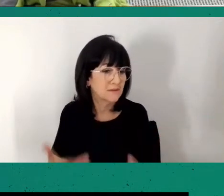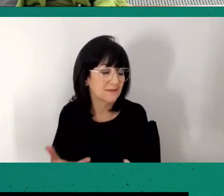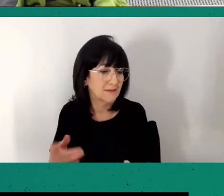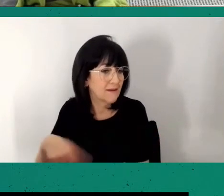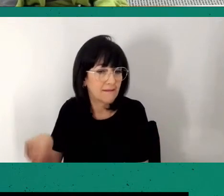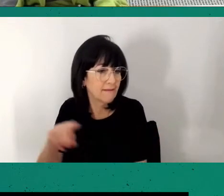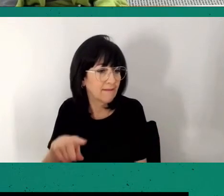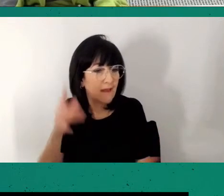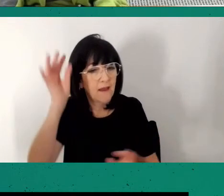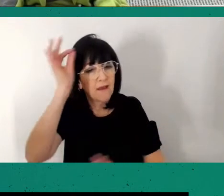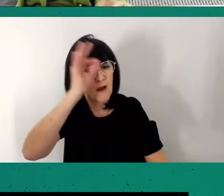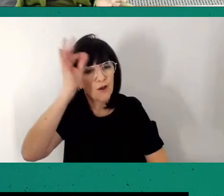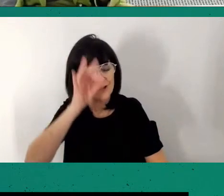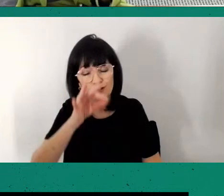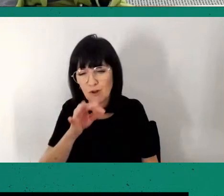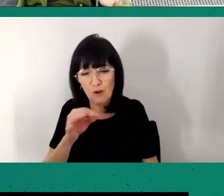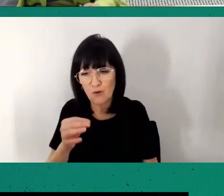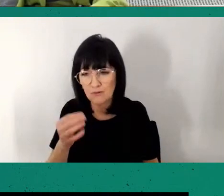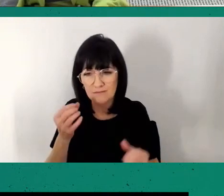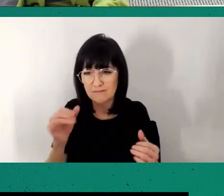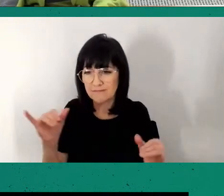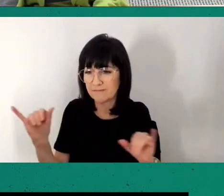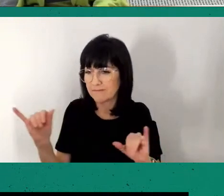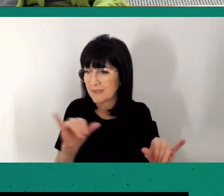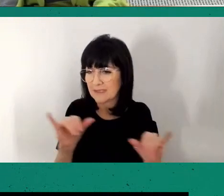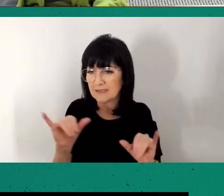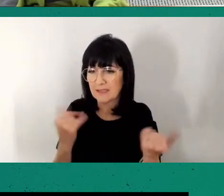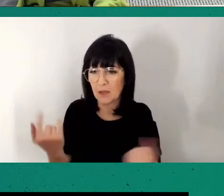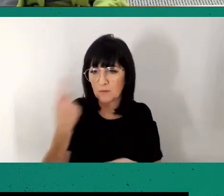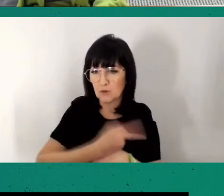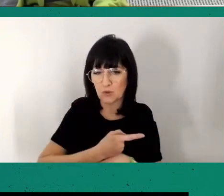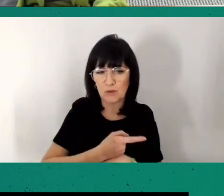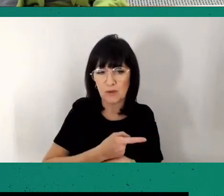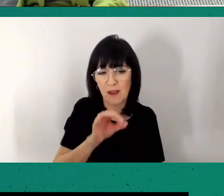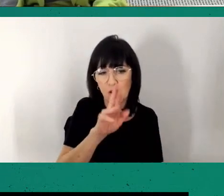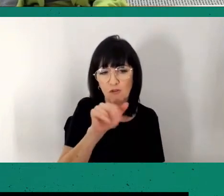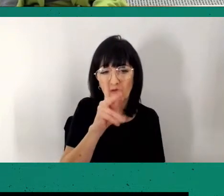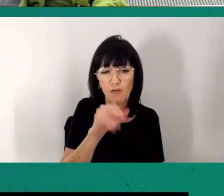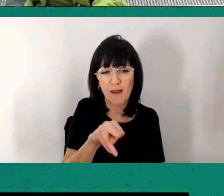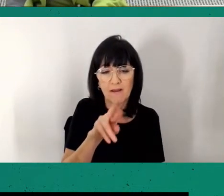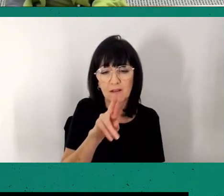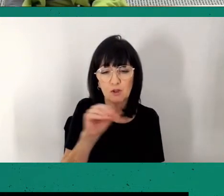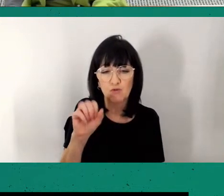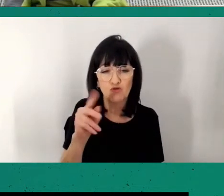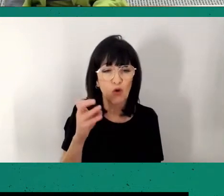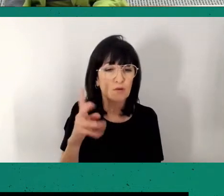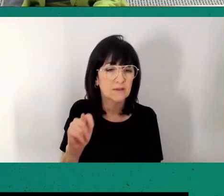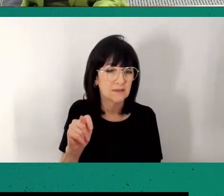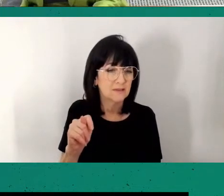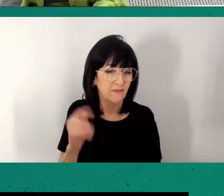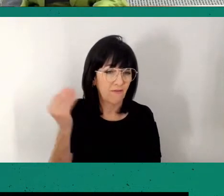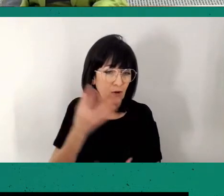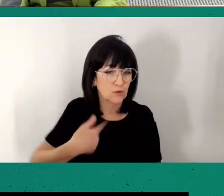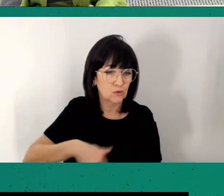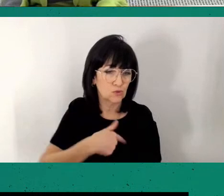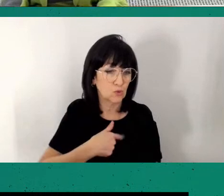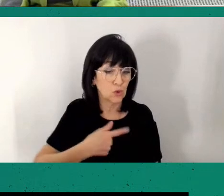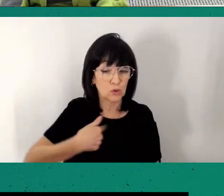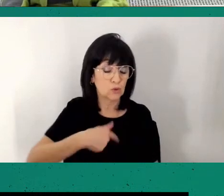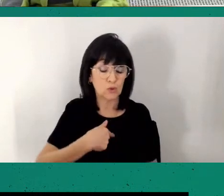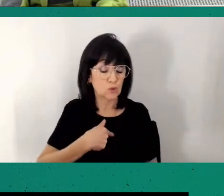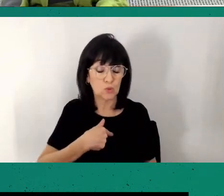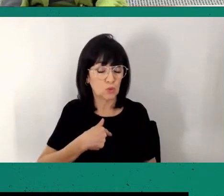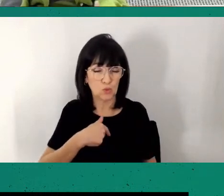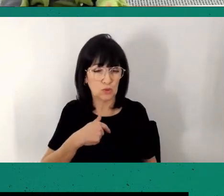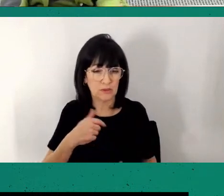all of us know that if you don't know something, and Franklin Roosevelt actually told us that he said that we had nothing really to fear but fear